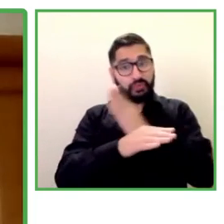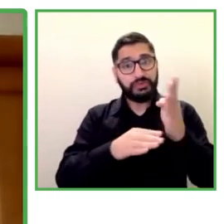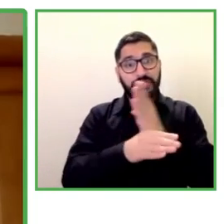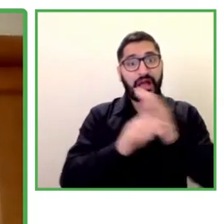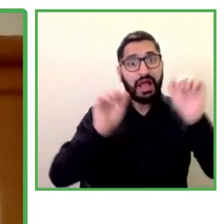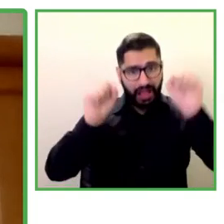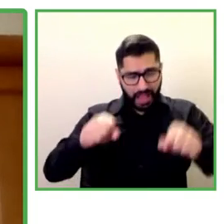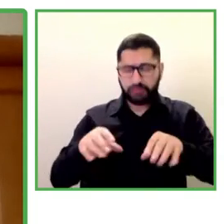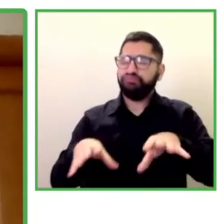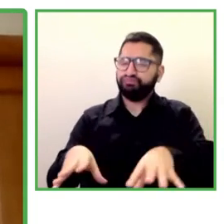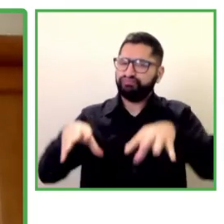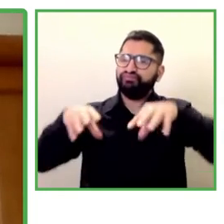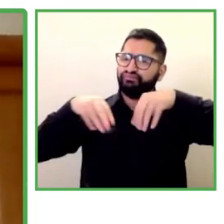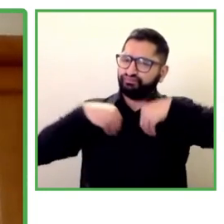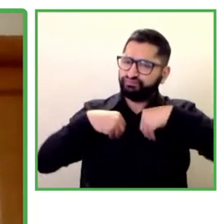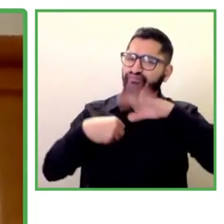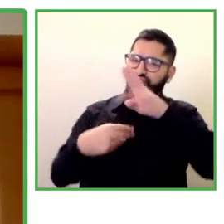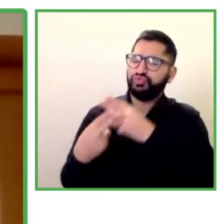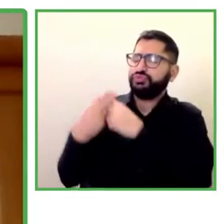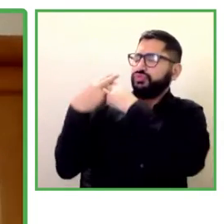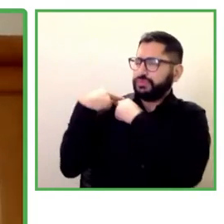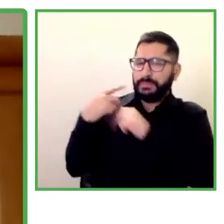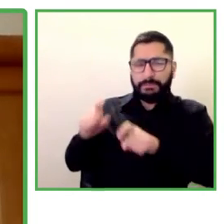things because they need to do